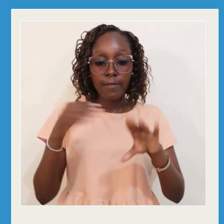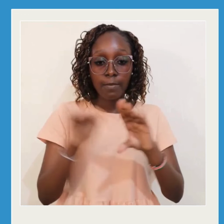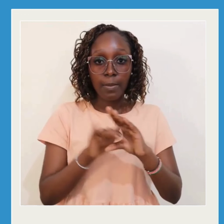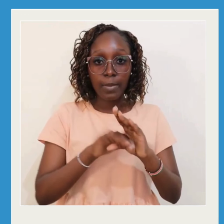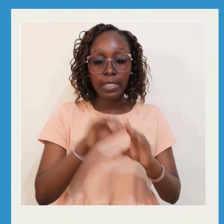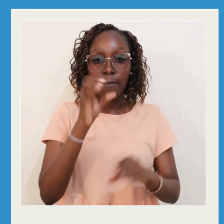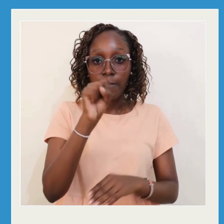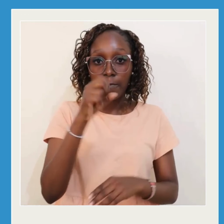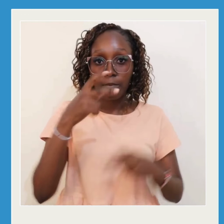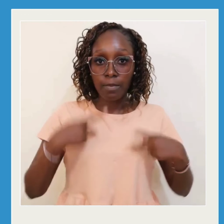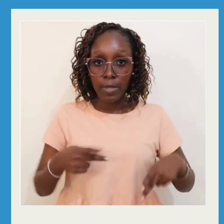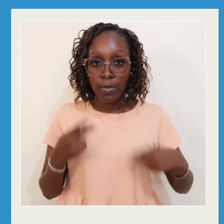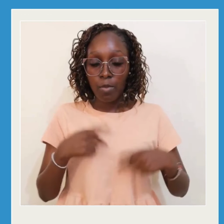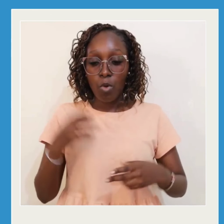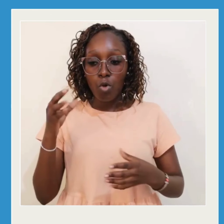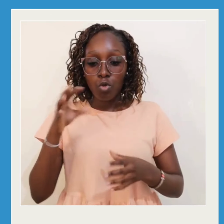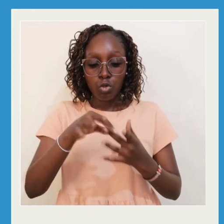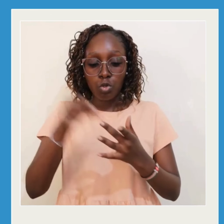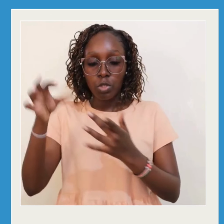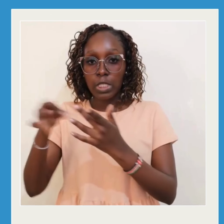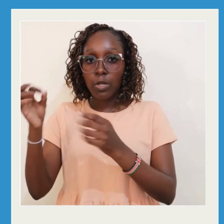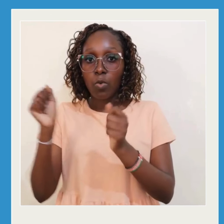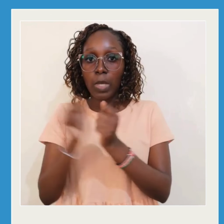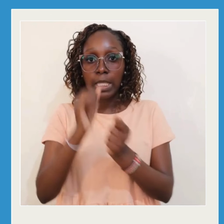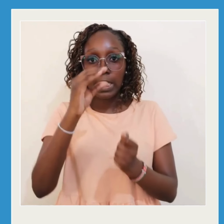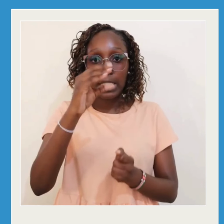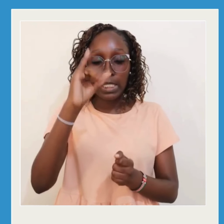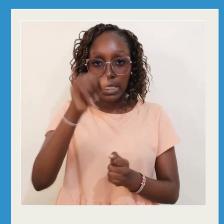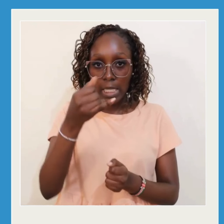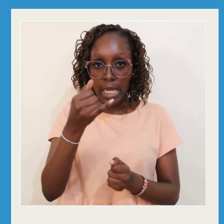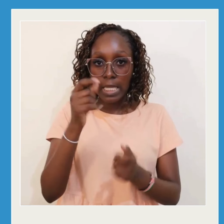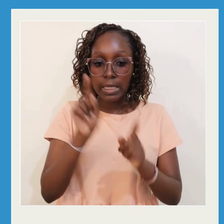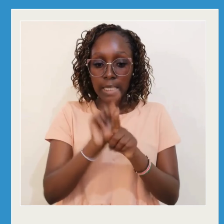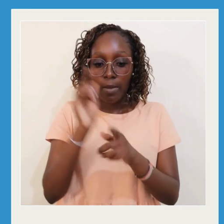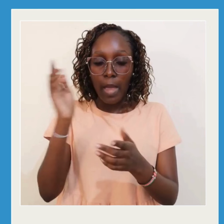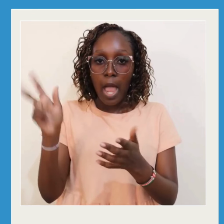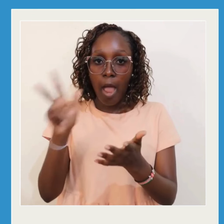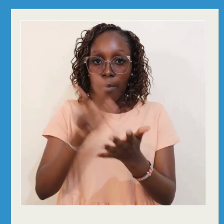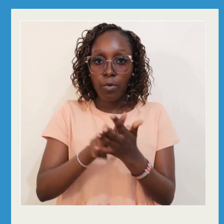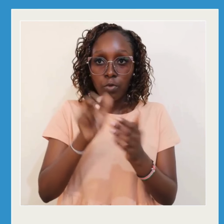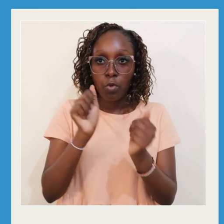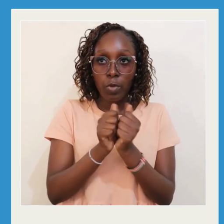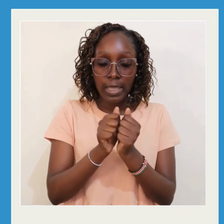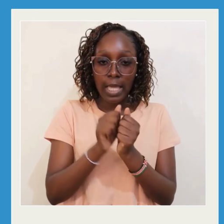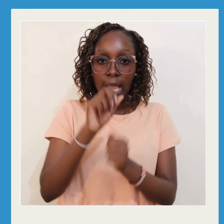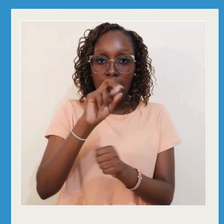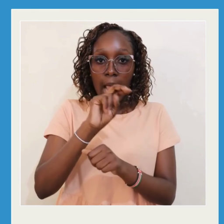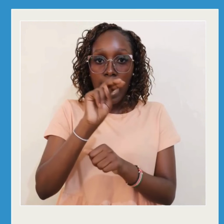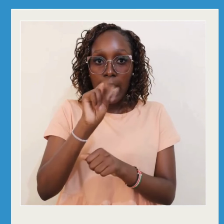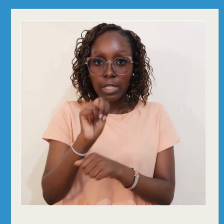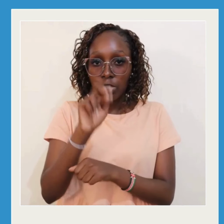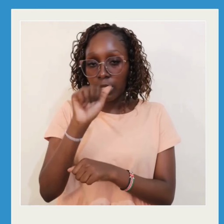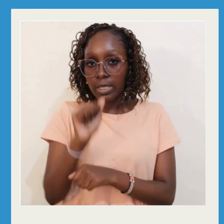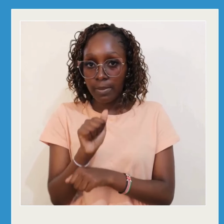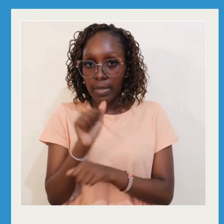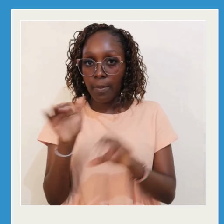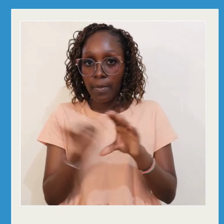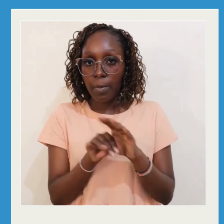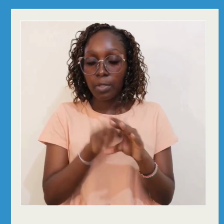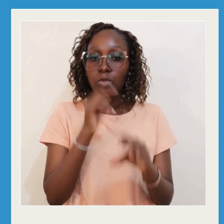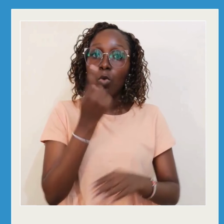membership made of 5 individuals appointed by the Chief Justice and approved by the National Assembly.